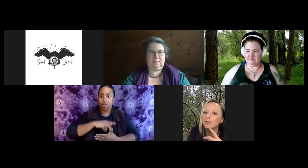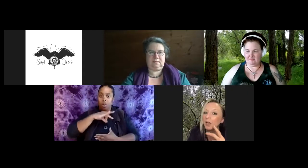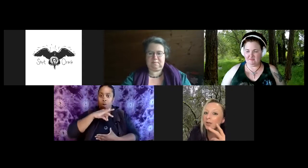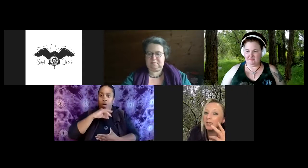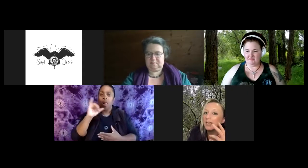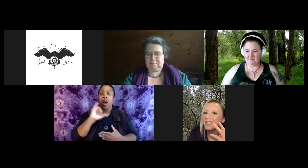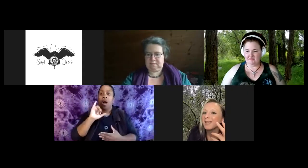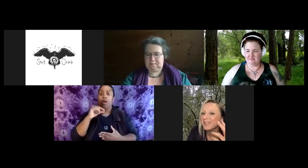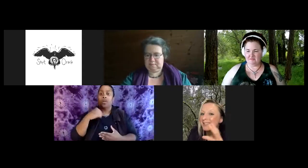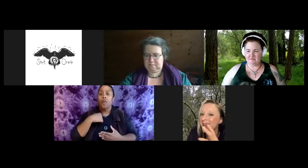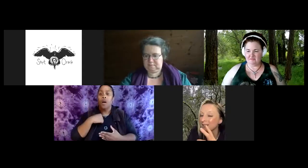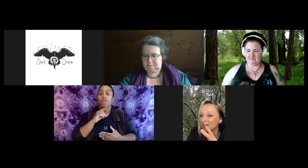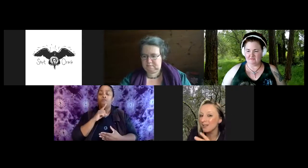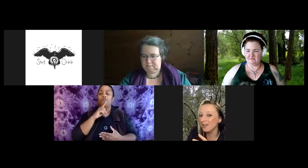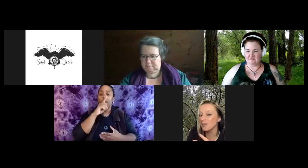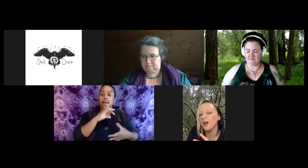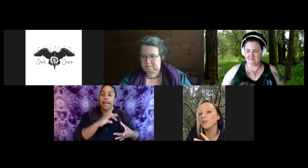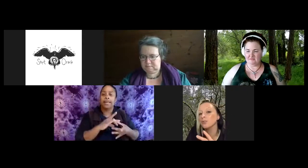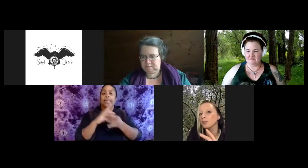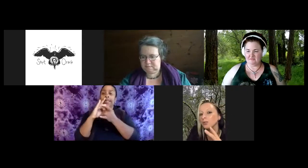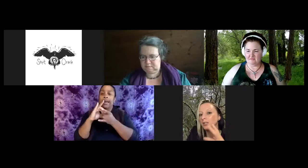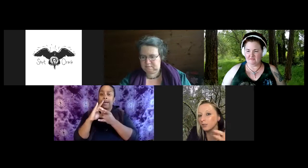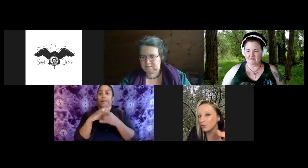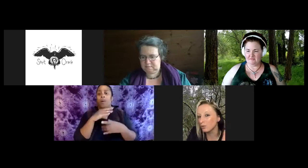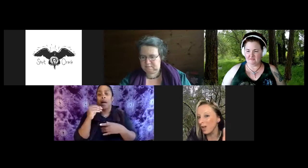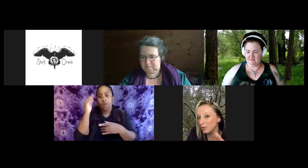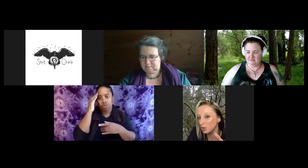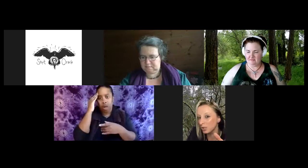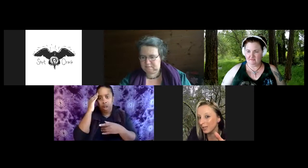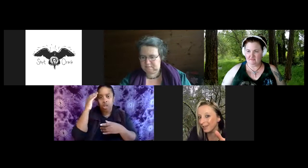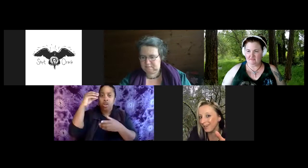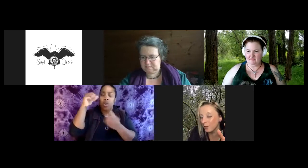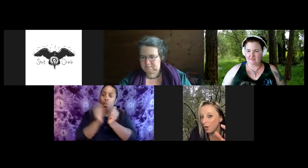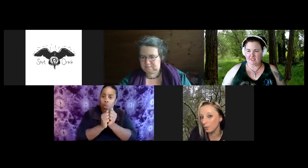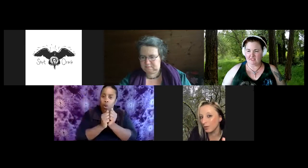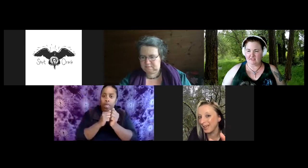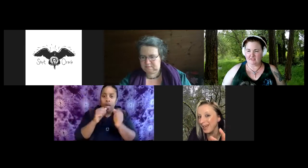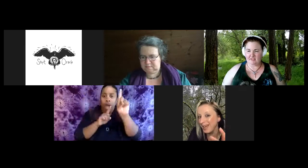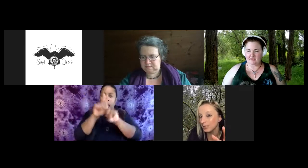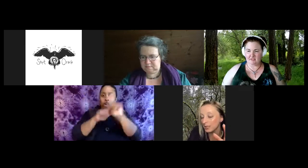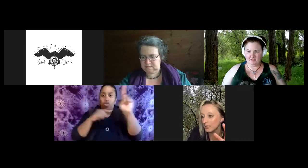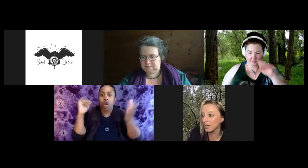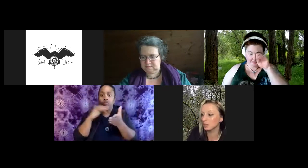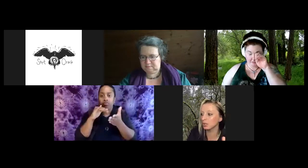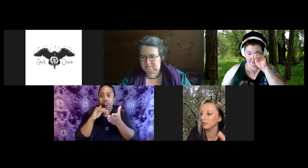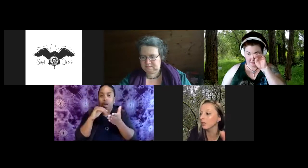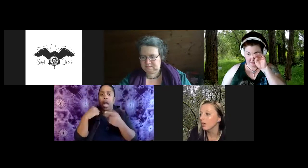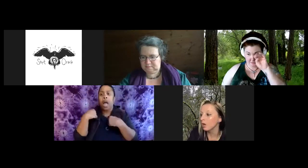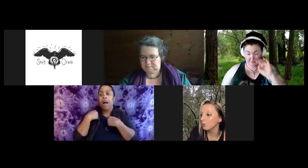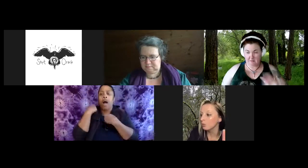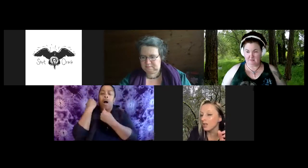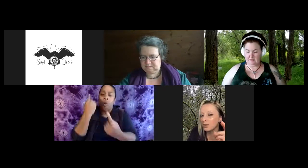also very connected and knowledgeable in astrology, and I've always had a